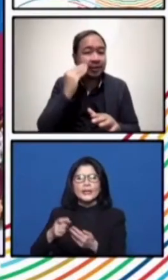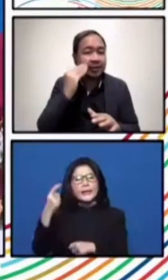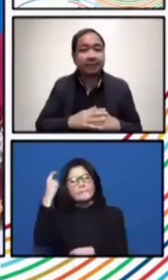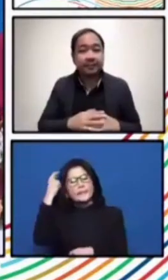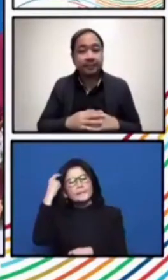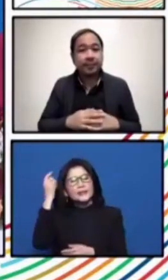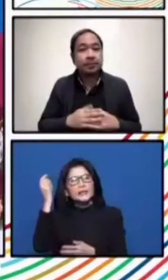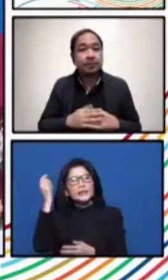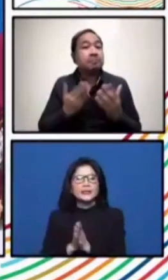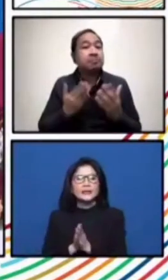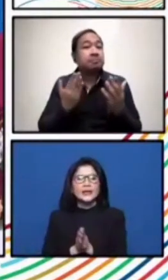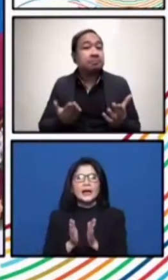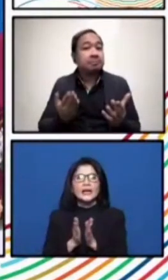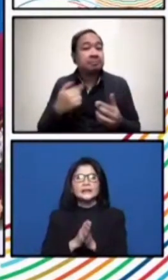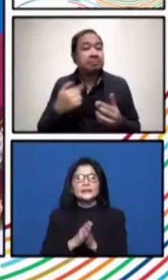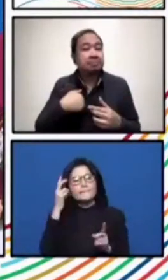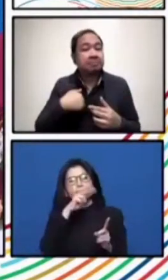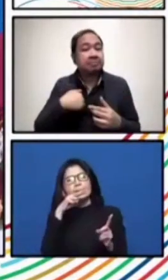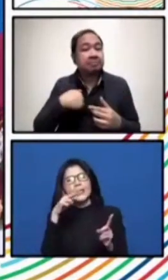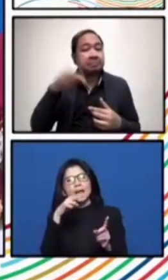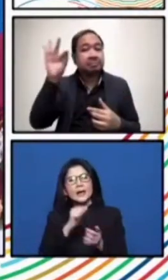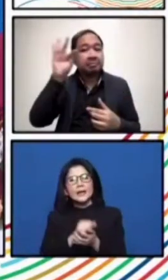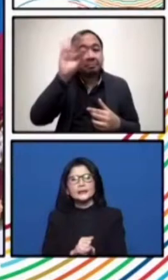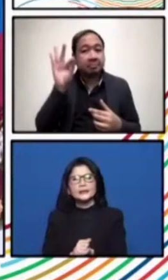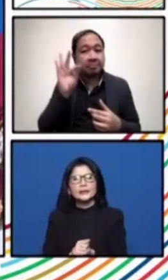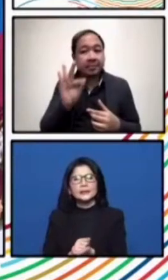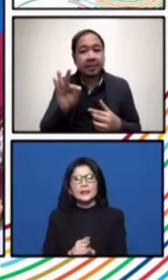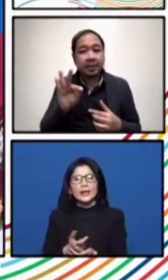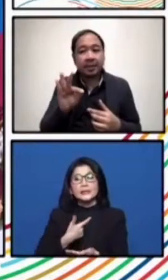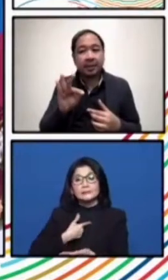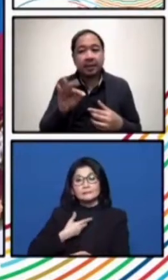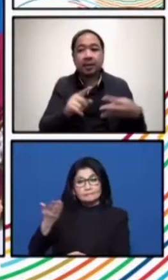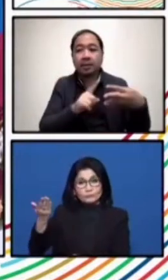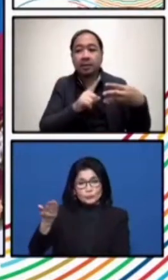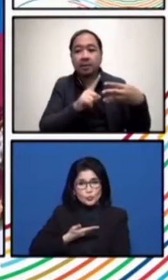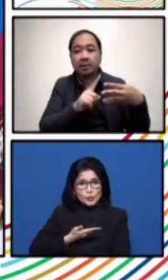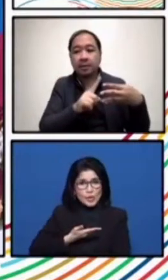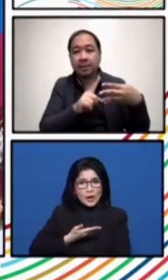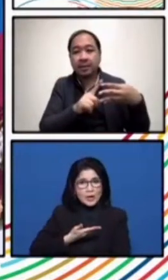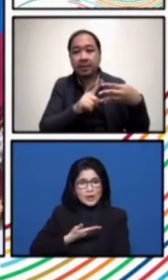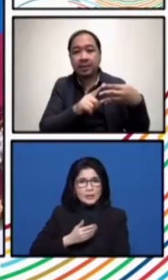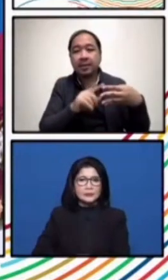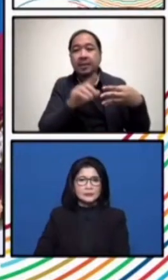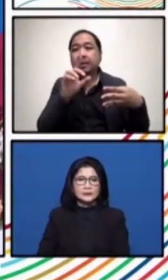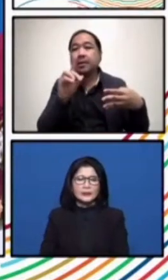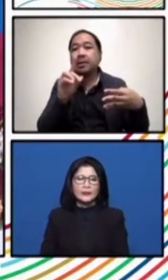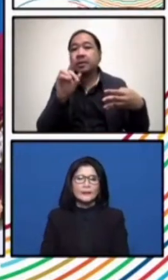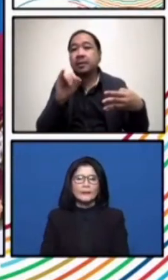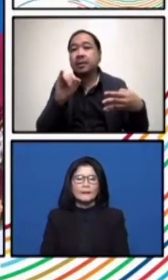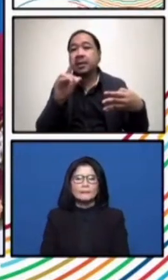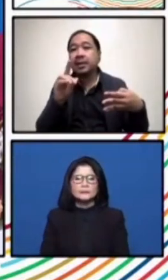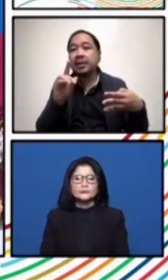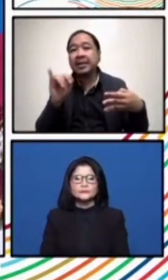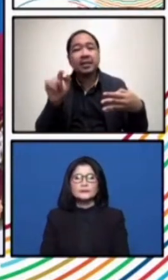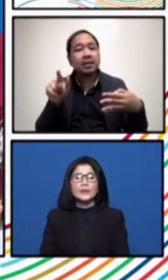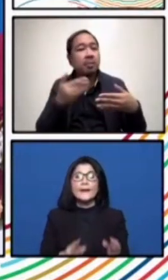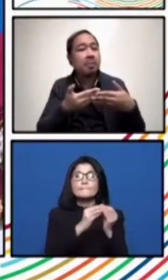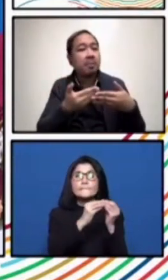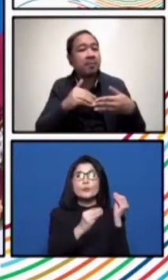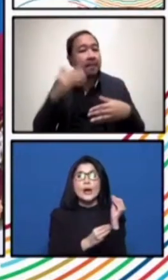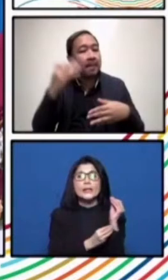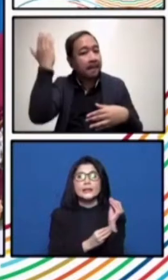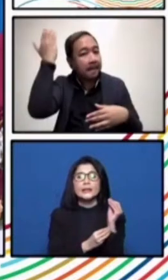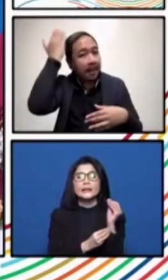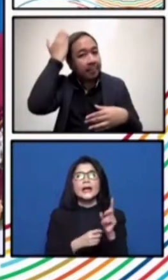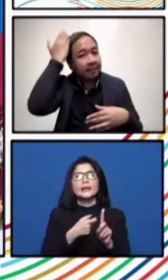further I would like to invite uh Mrs Didi from Maldives as I know